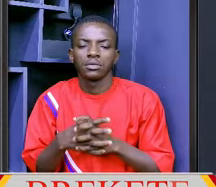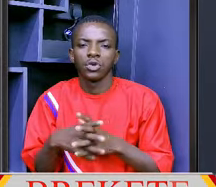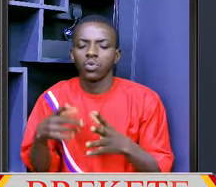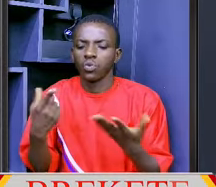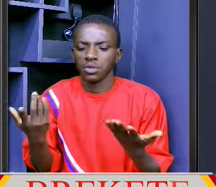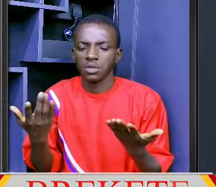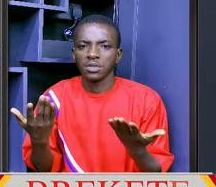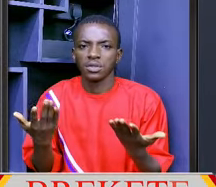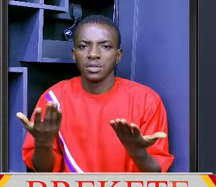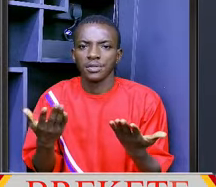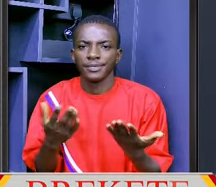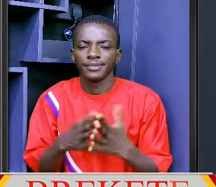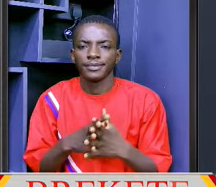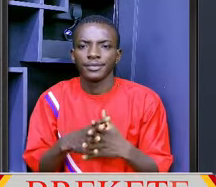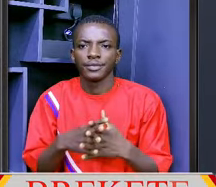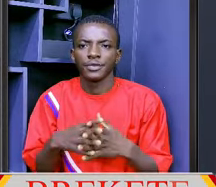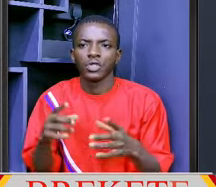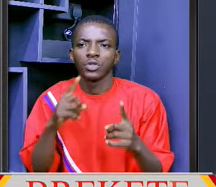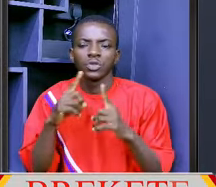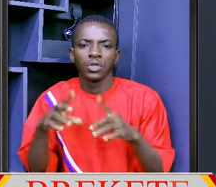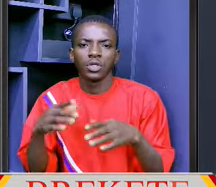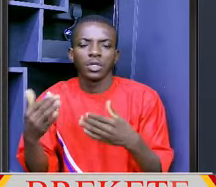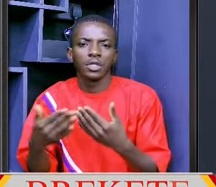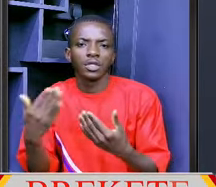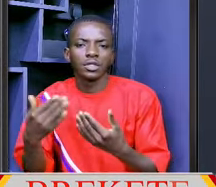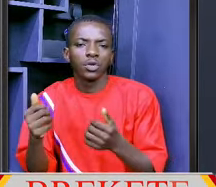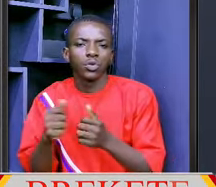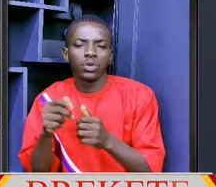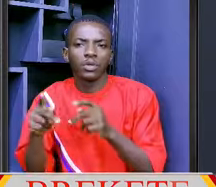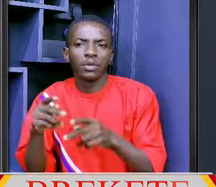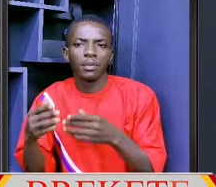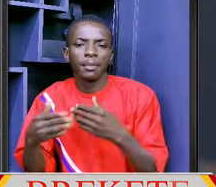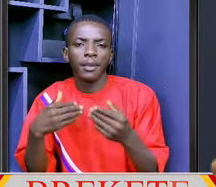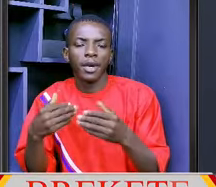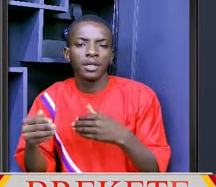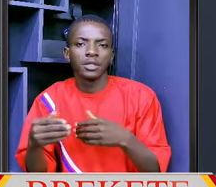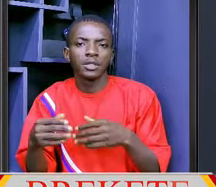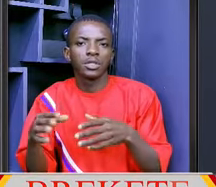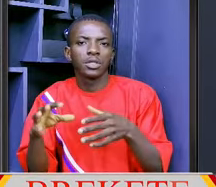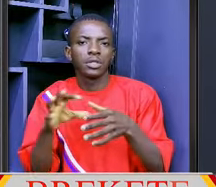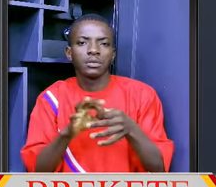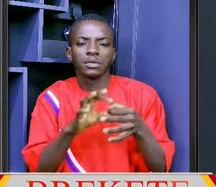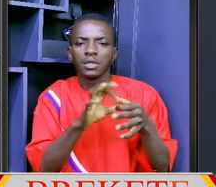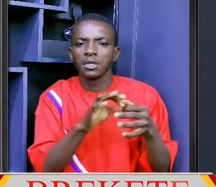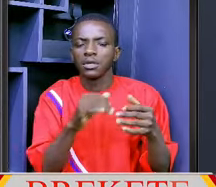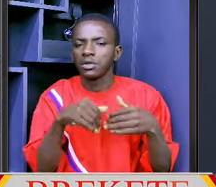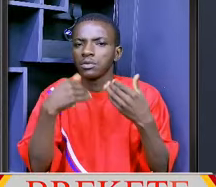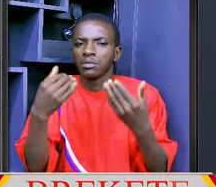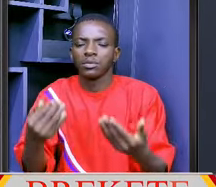What is this? Will they take them easy? They take them easy. Matter they linger, they go.